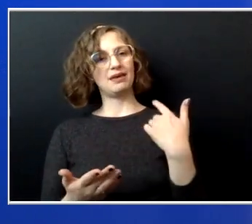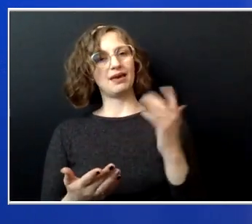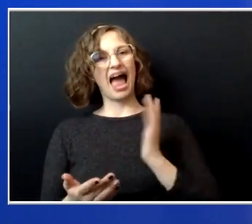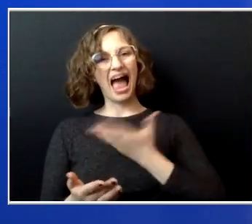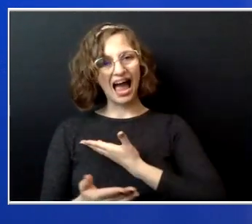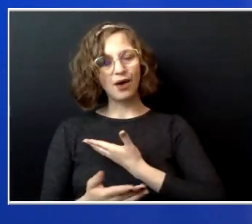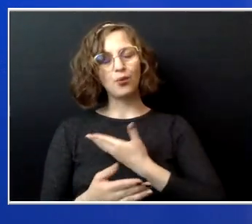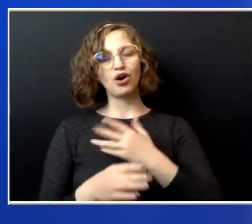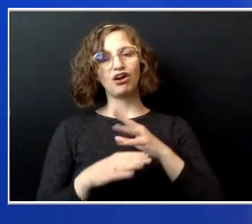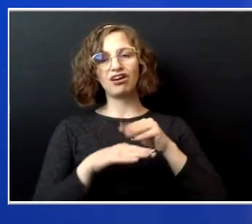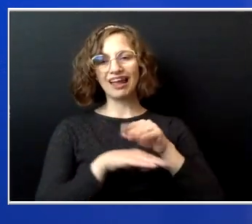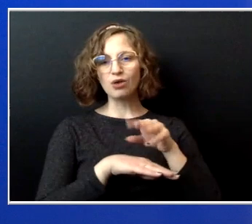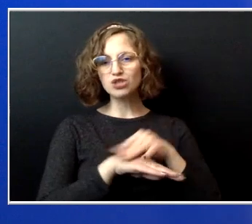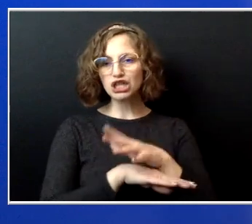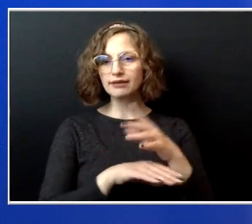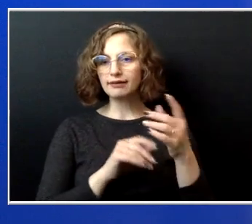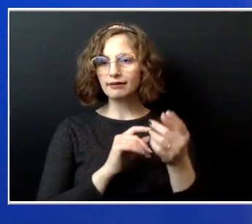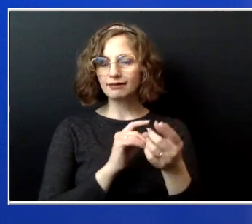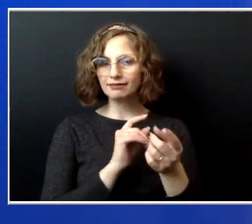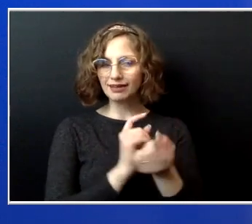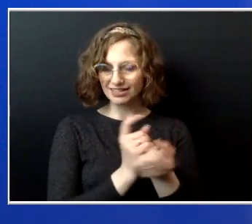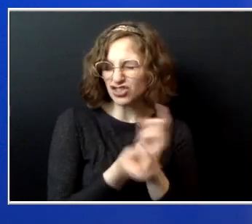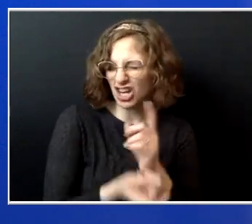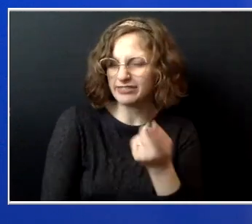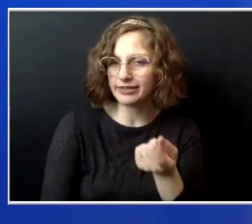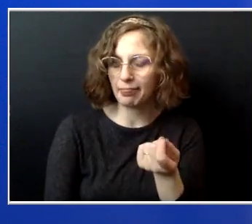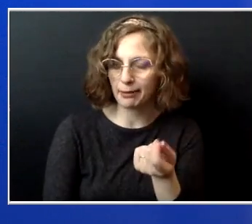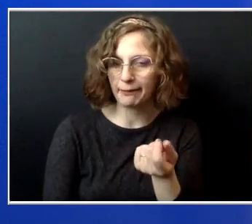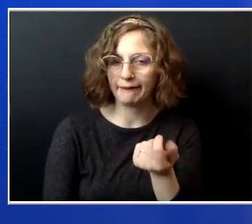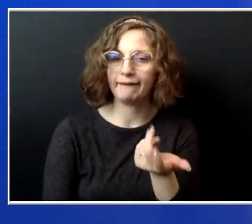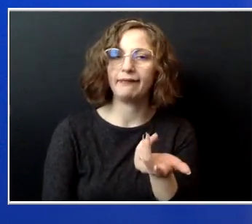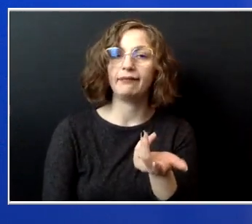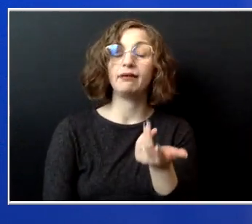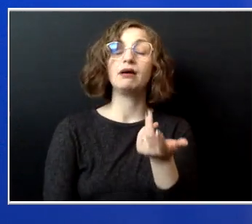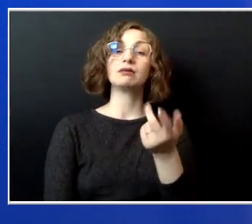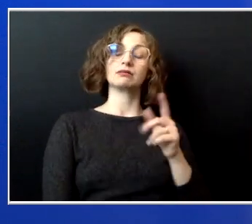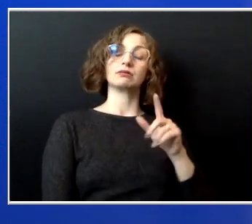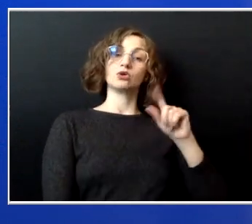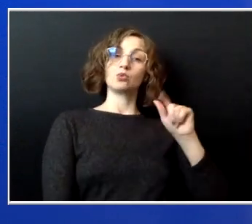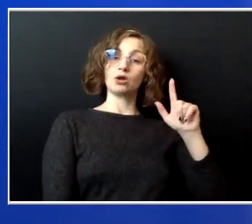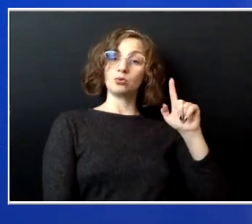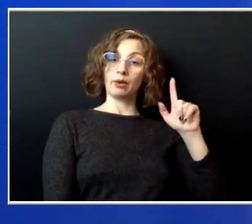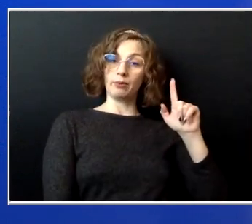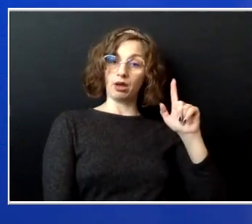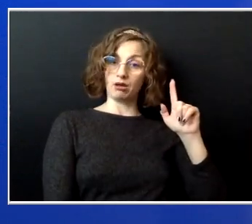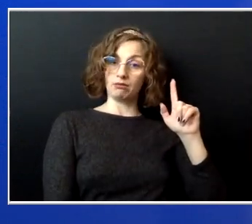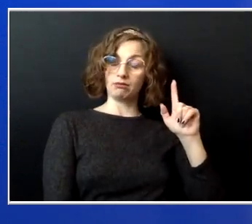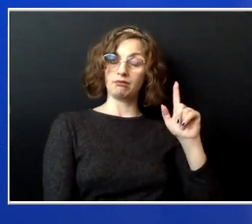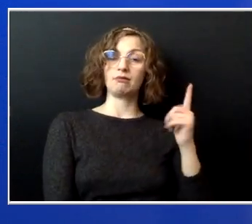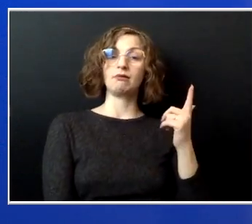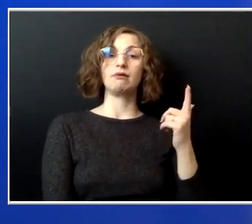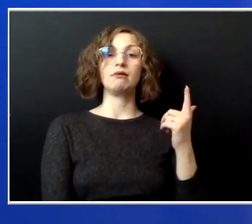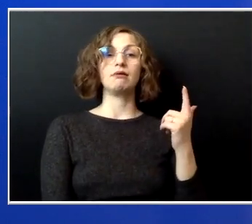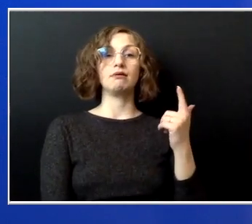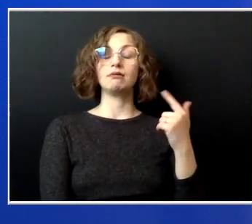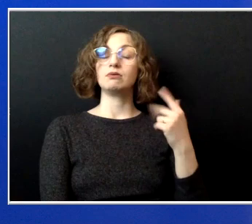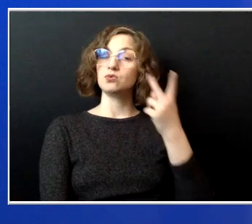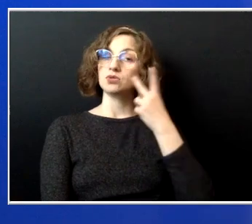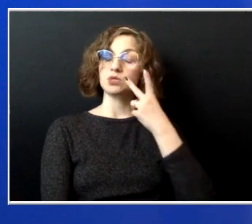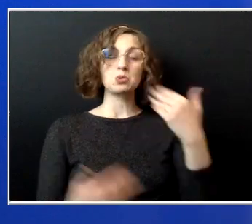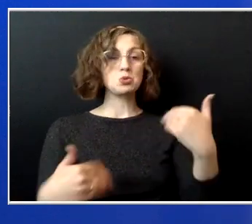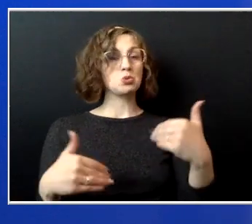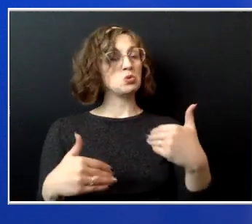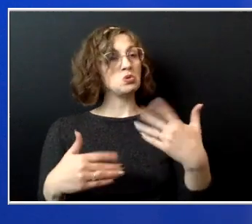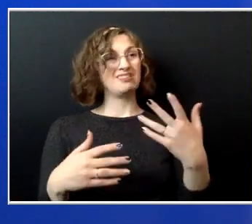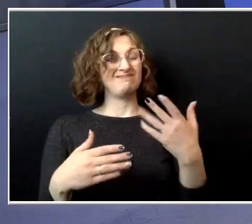is changing a little bit. Because in 2021, we were seeing some pretty bad outcomes in pregnancies.